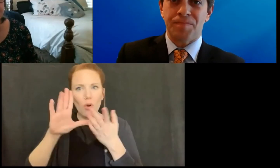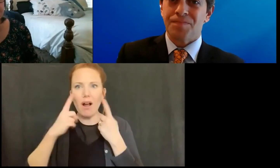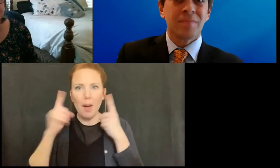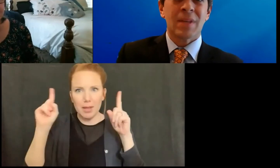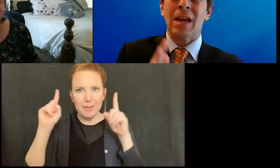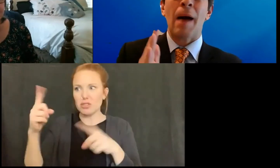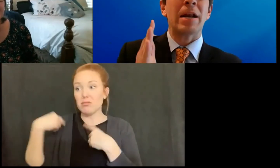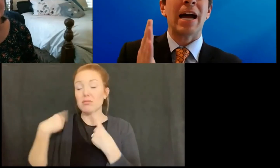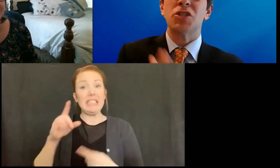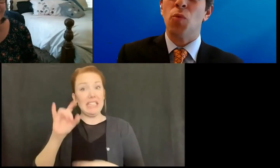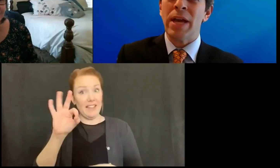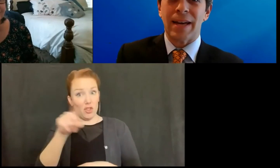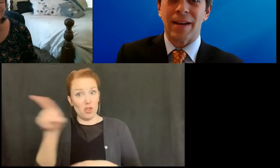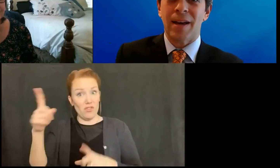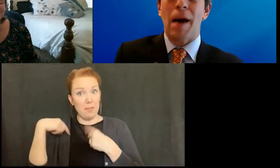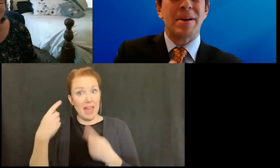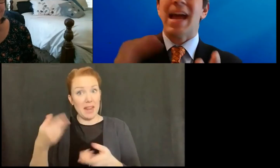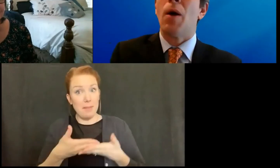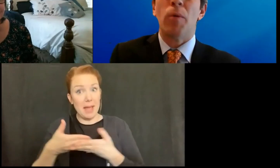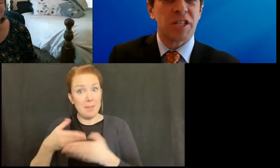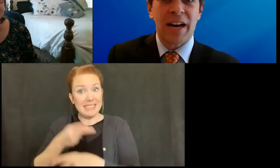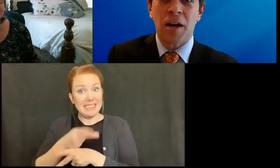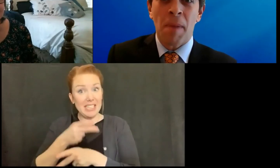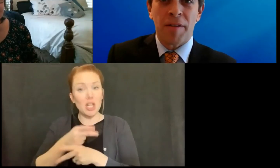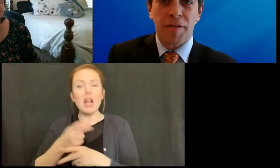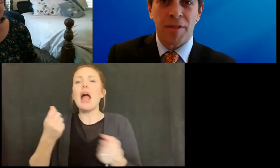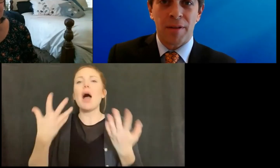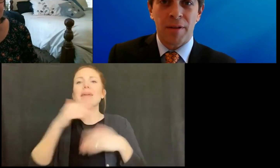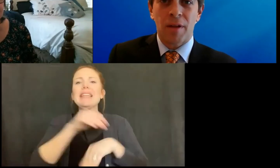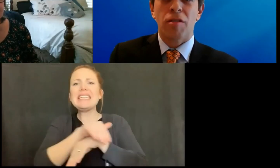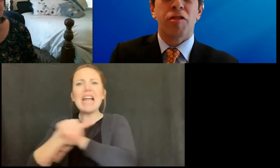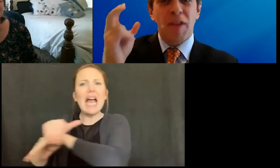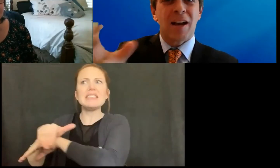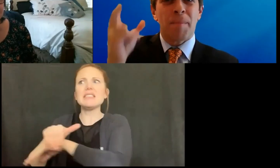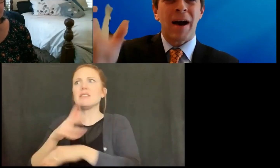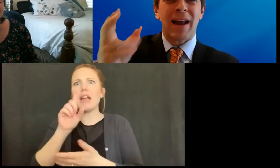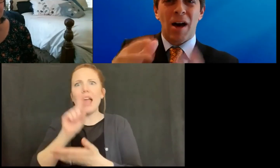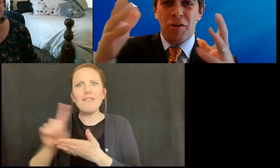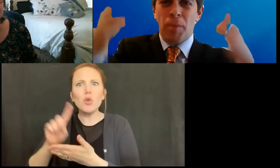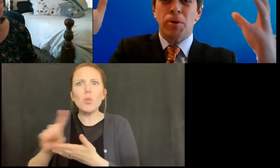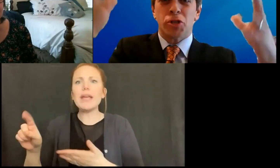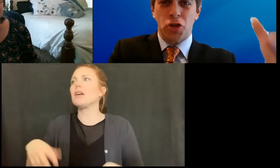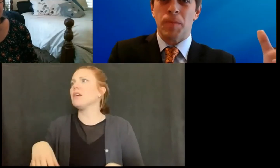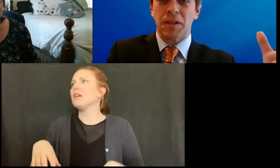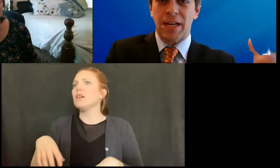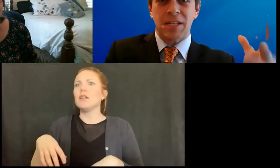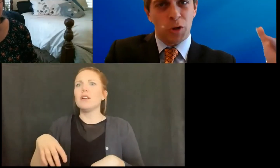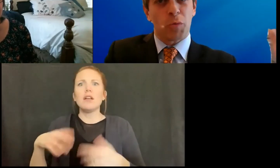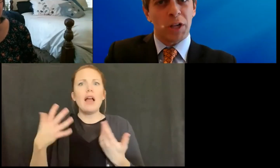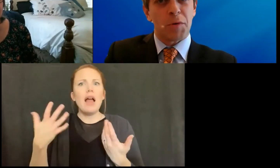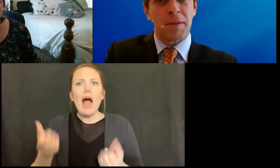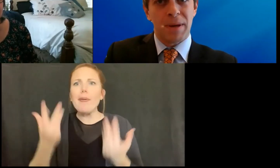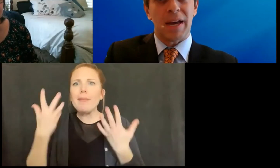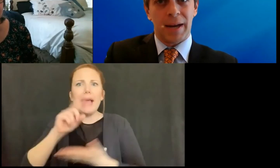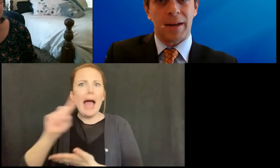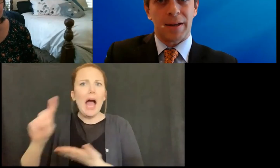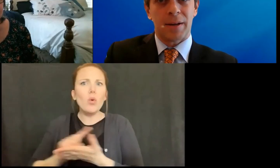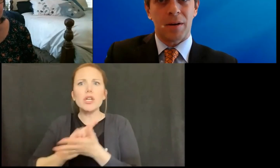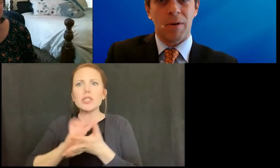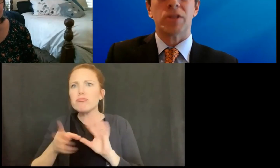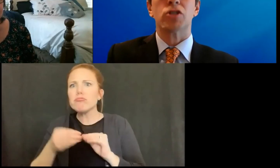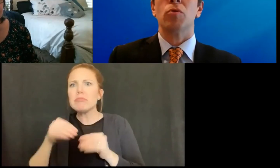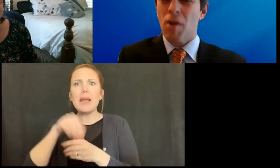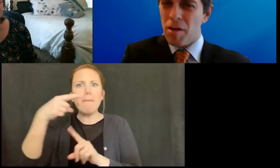babysitter, how many nights a week? How many hours is that in a month? Think about how numbers accumulate and look really, really big,